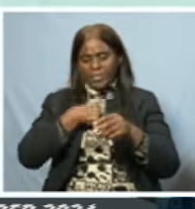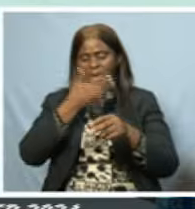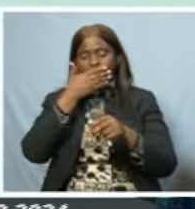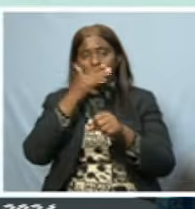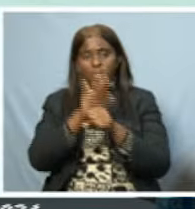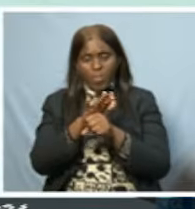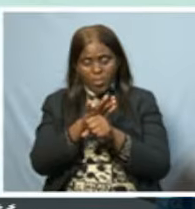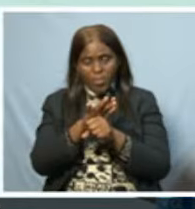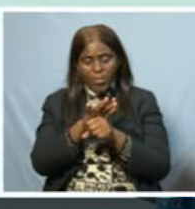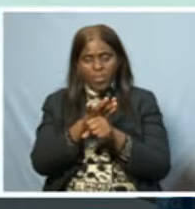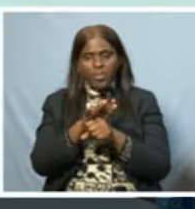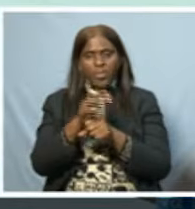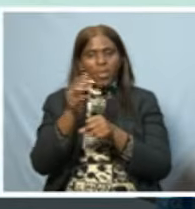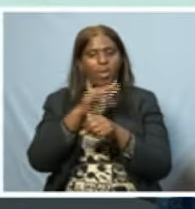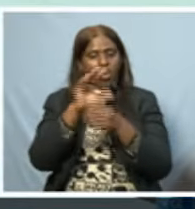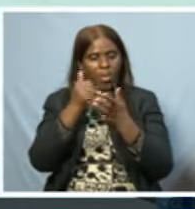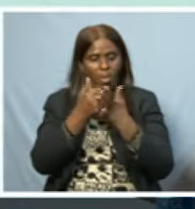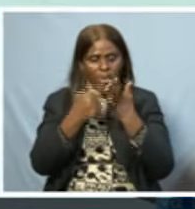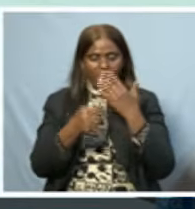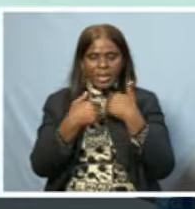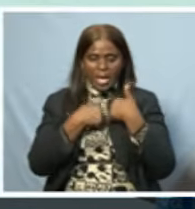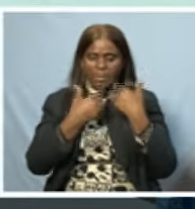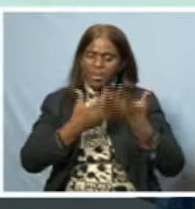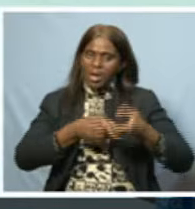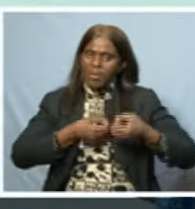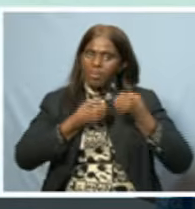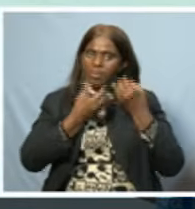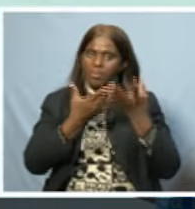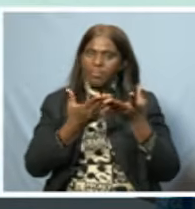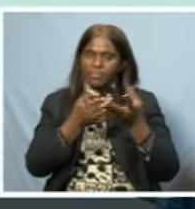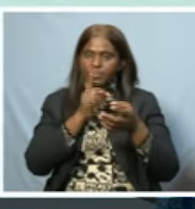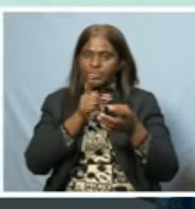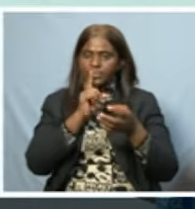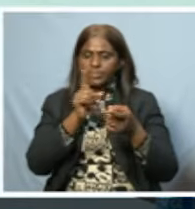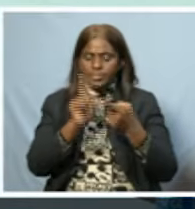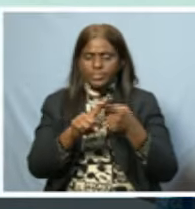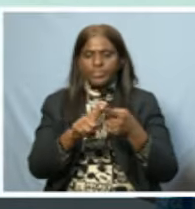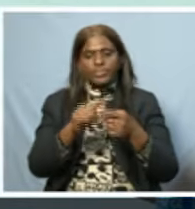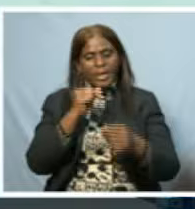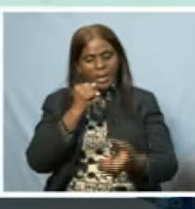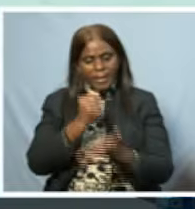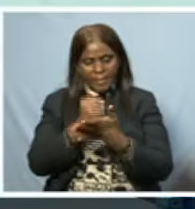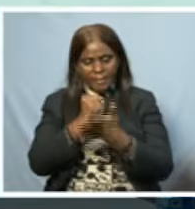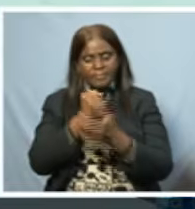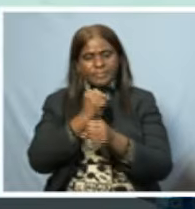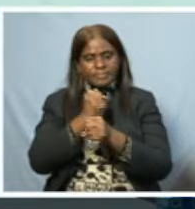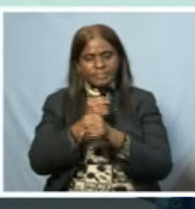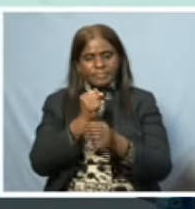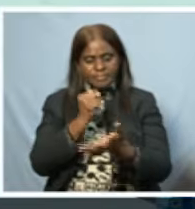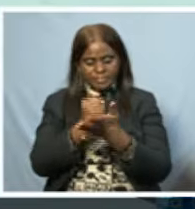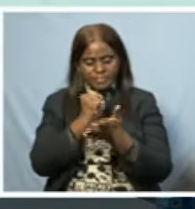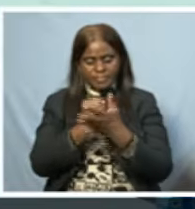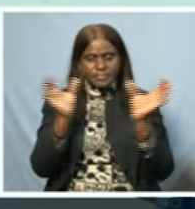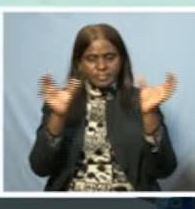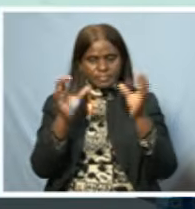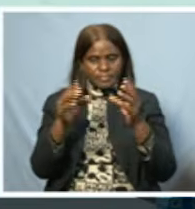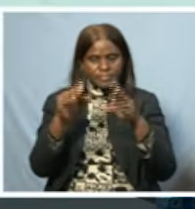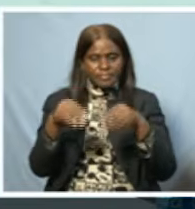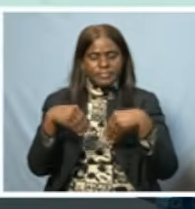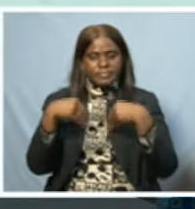the concerns that have come out are really to sharpen up and to help the community